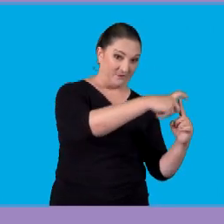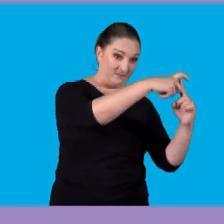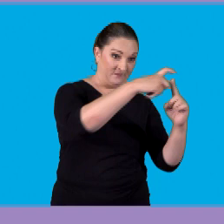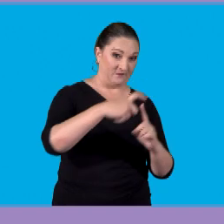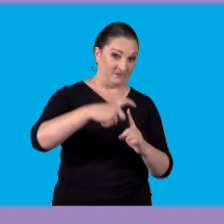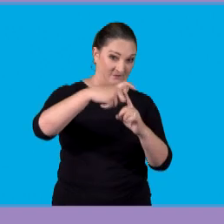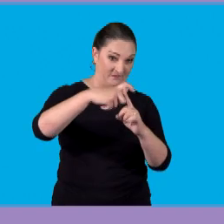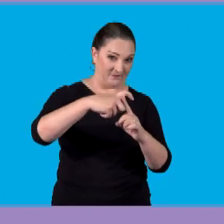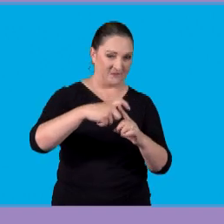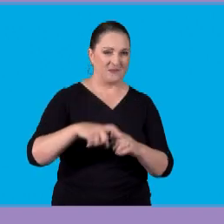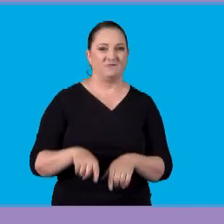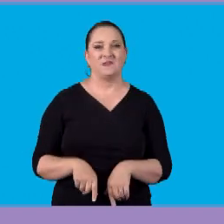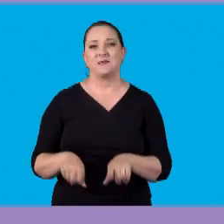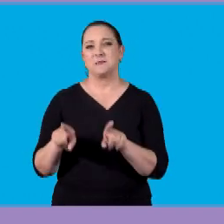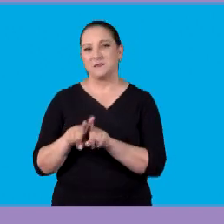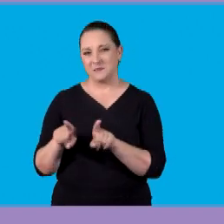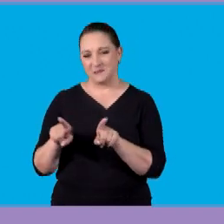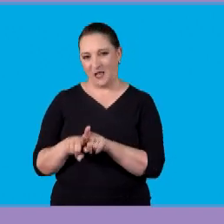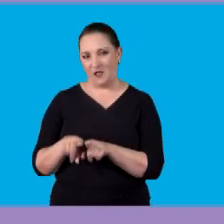properties for a rhombus.